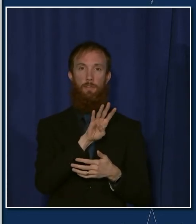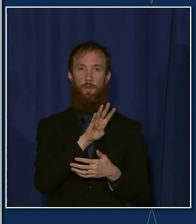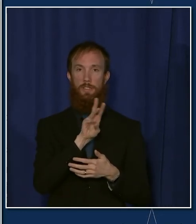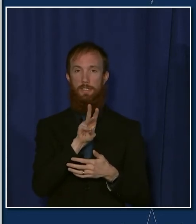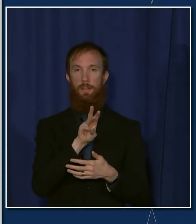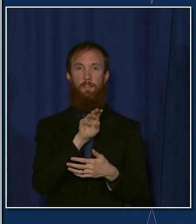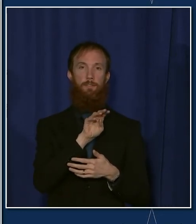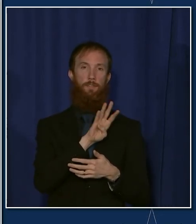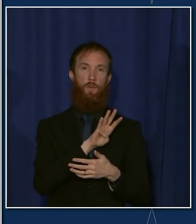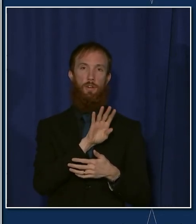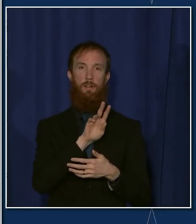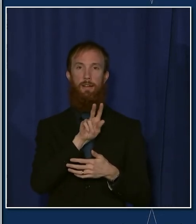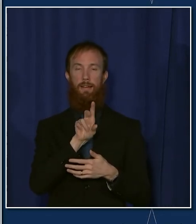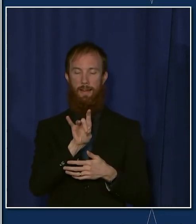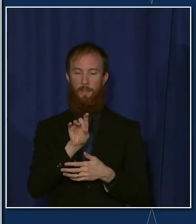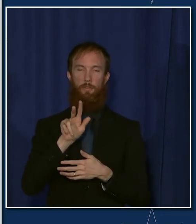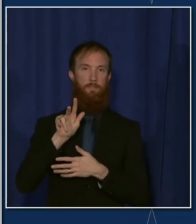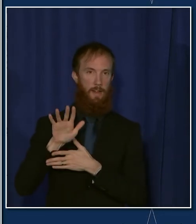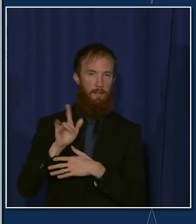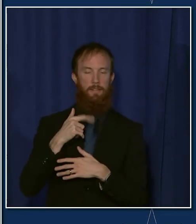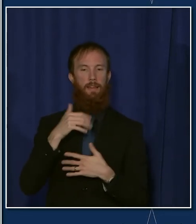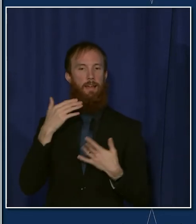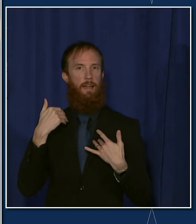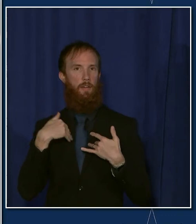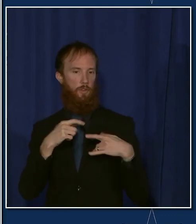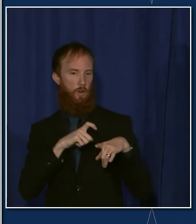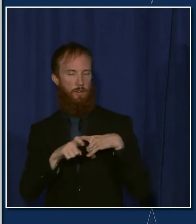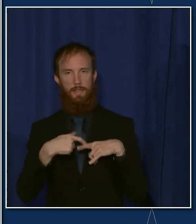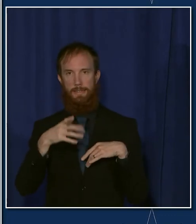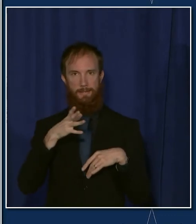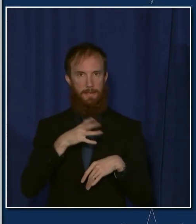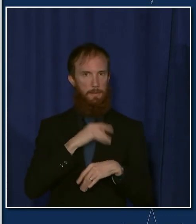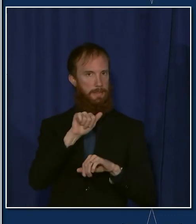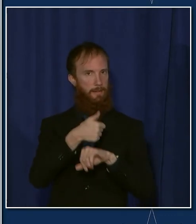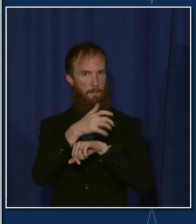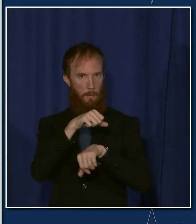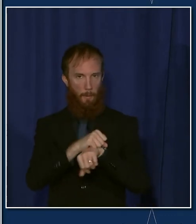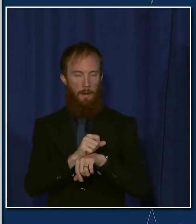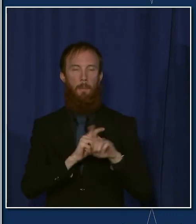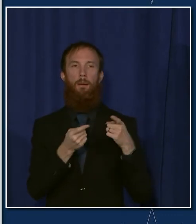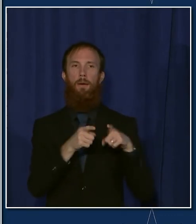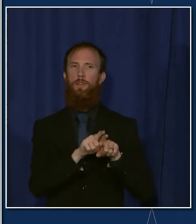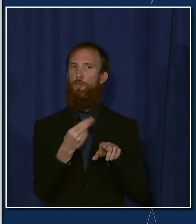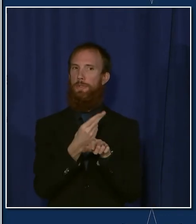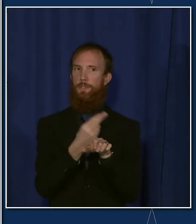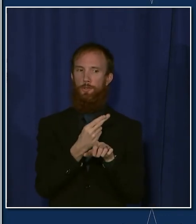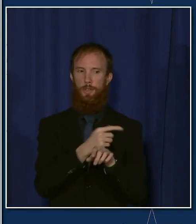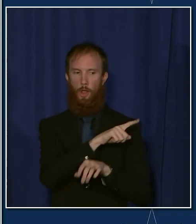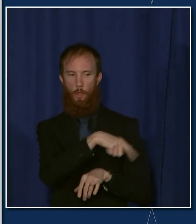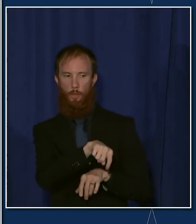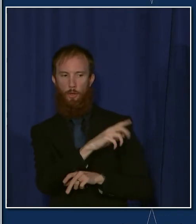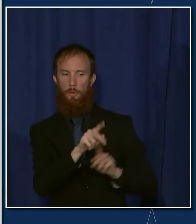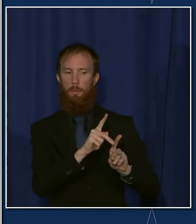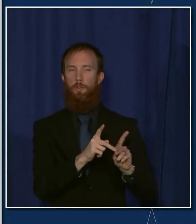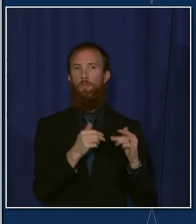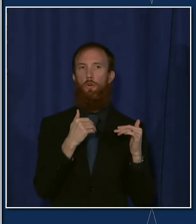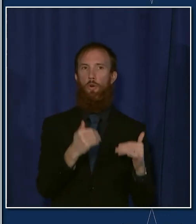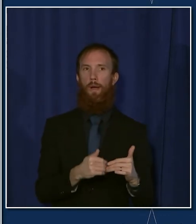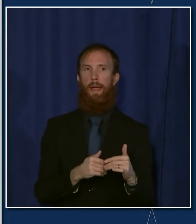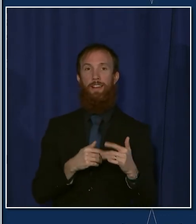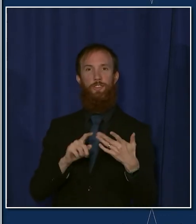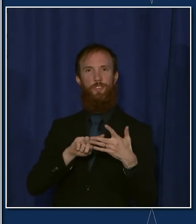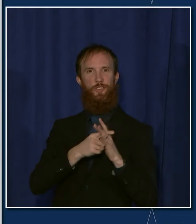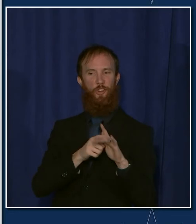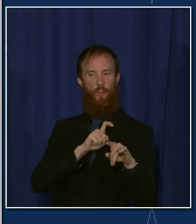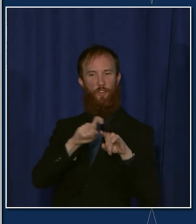312-746-4835, they're taking incoming calls, scheduling people for appointments. But we've also been using that cadre of people to do outgoing calls